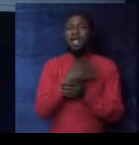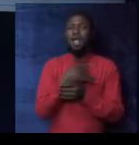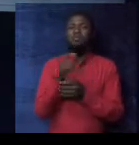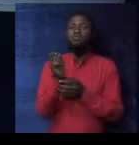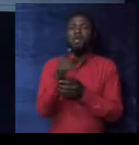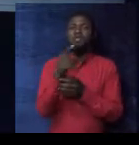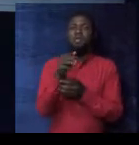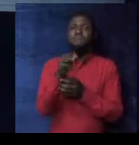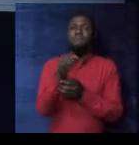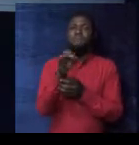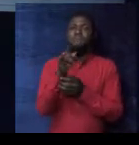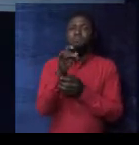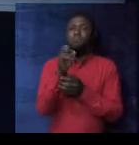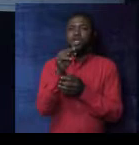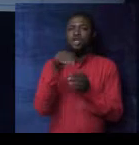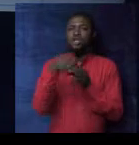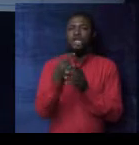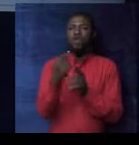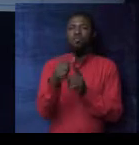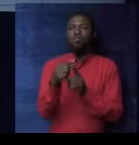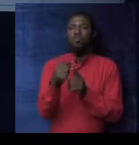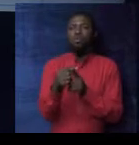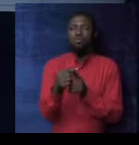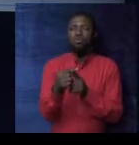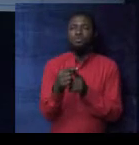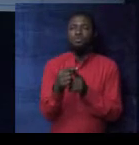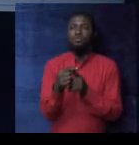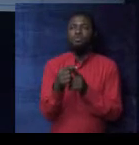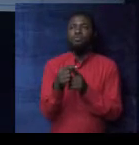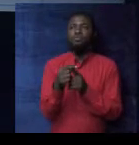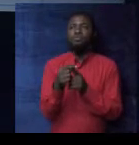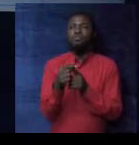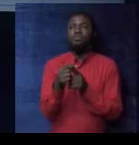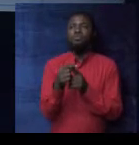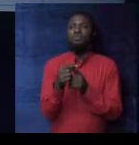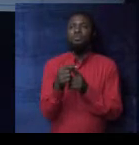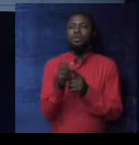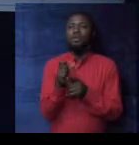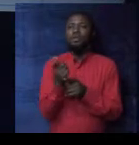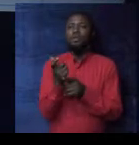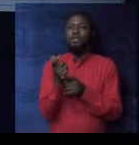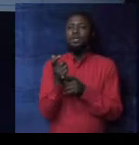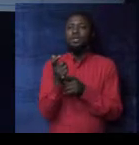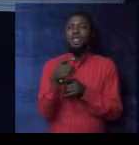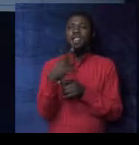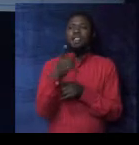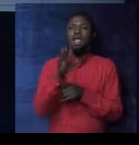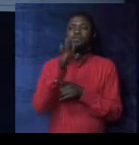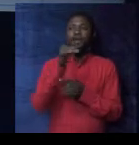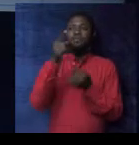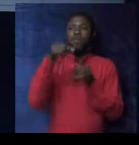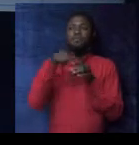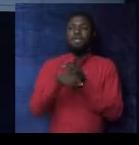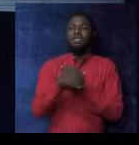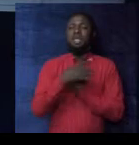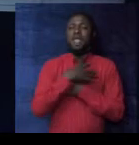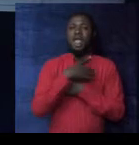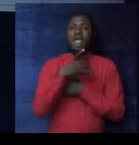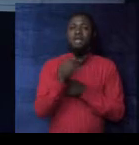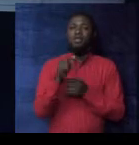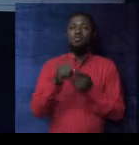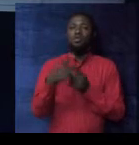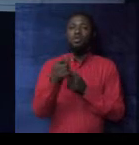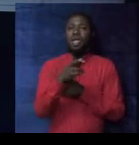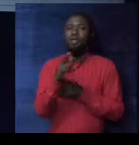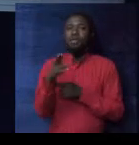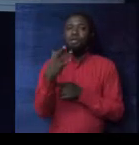6 in figure, then write the million in words. Okay, let's take a look at the remaining digits. Yes, the 5